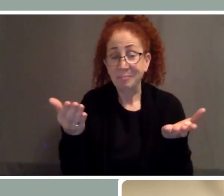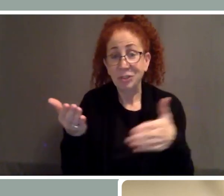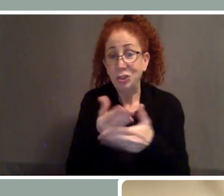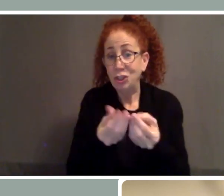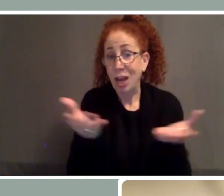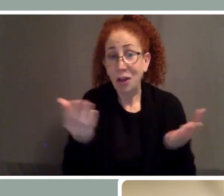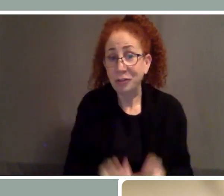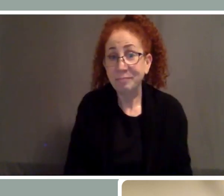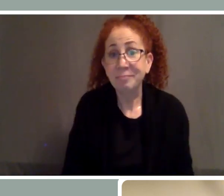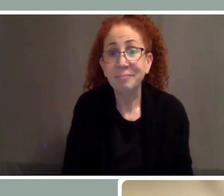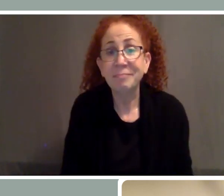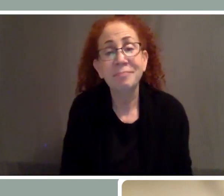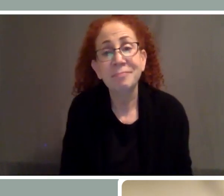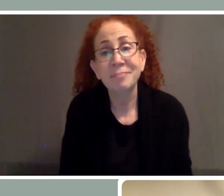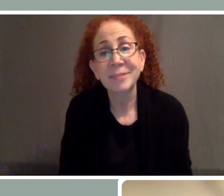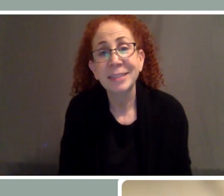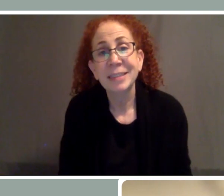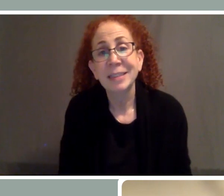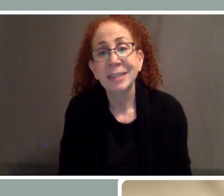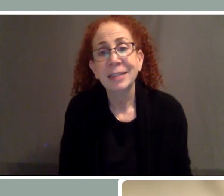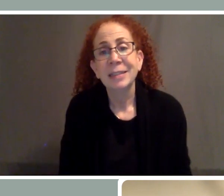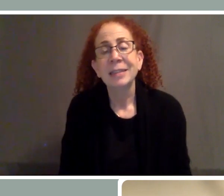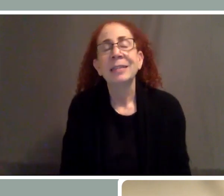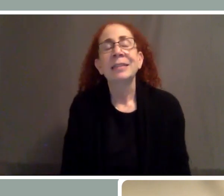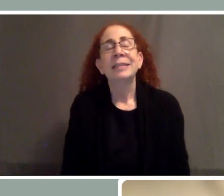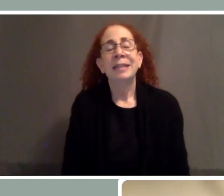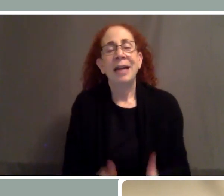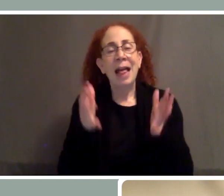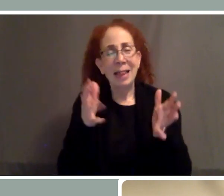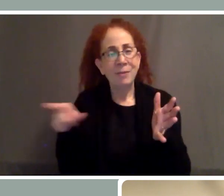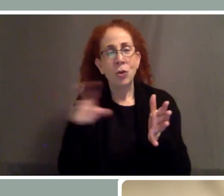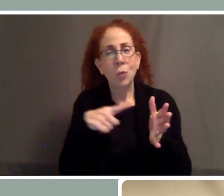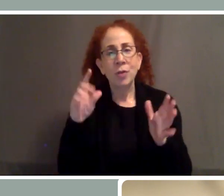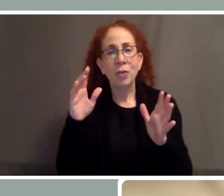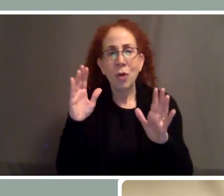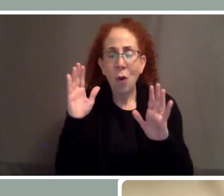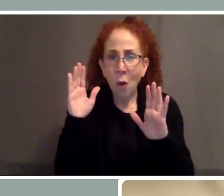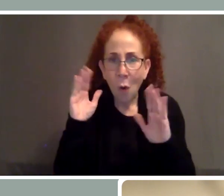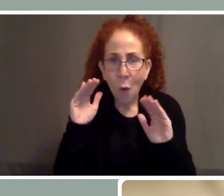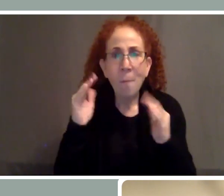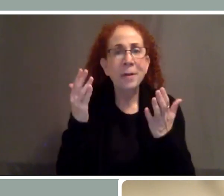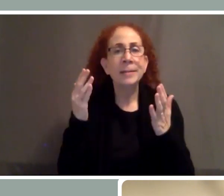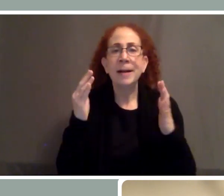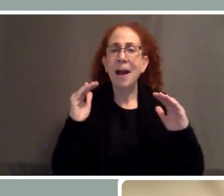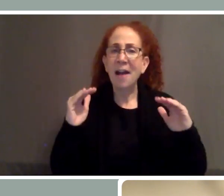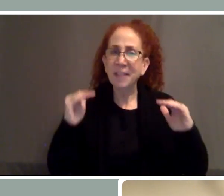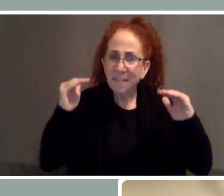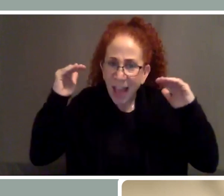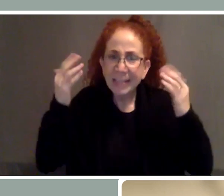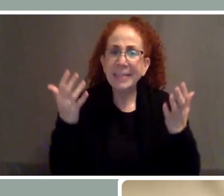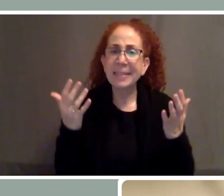this evening? I think just the hope of all the advances that we're making. It's